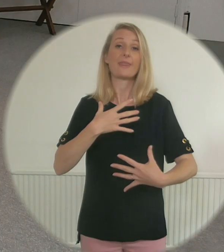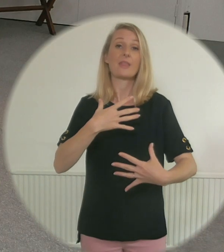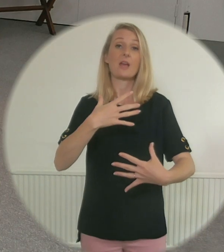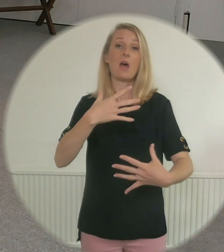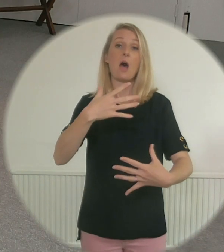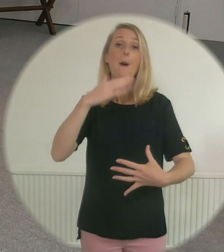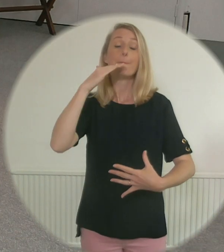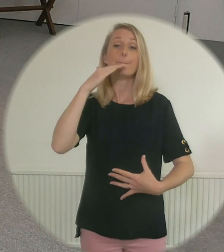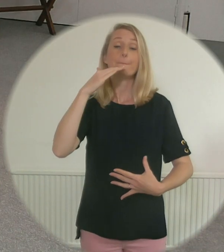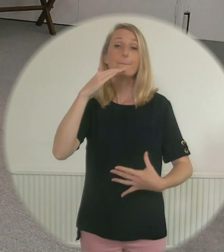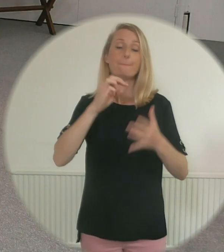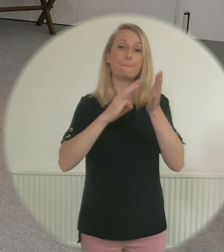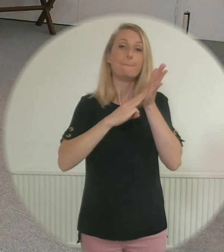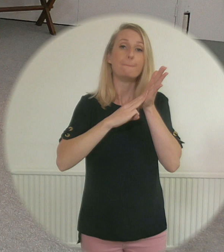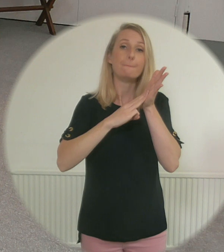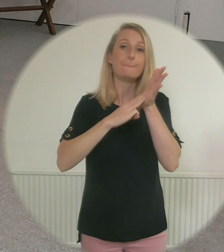hum.